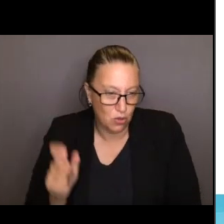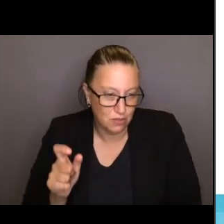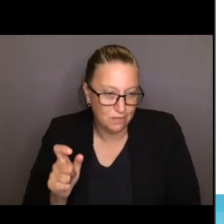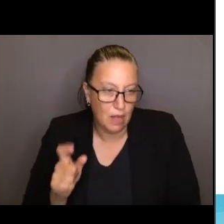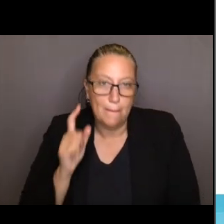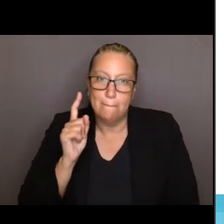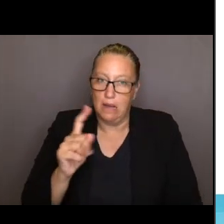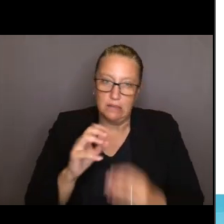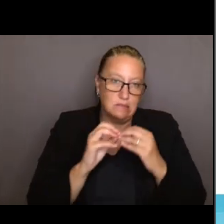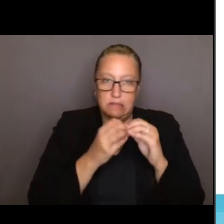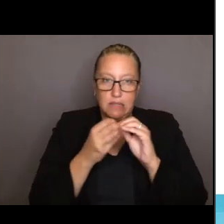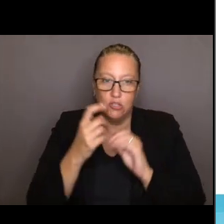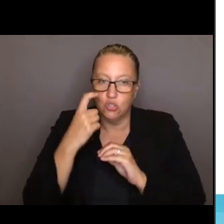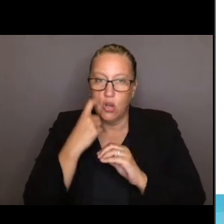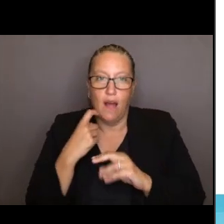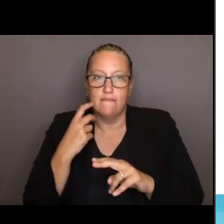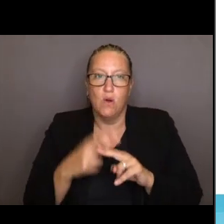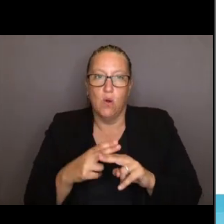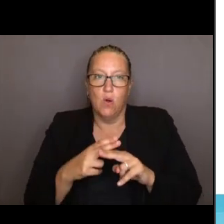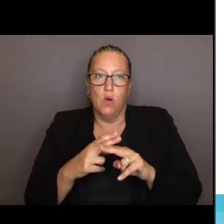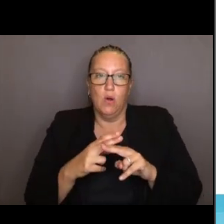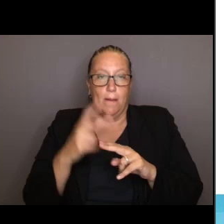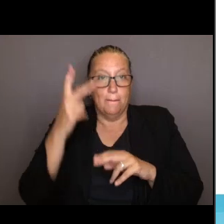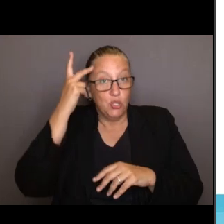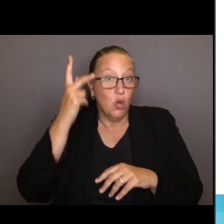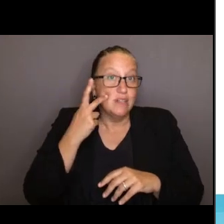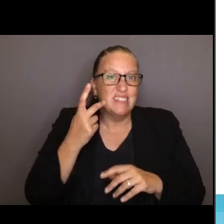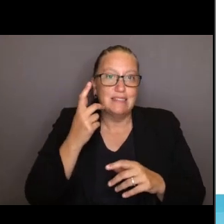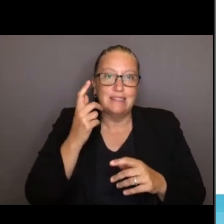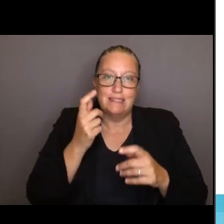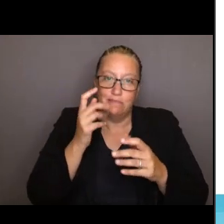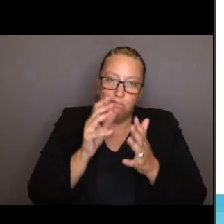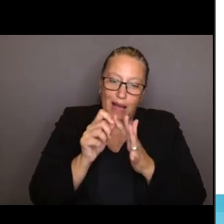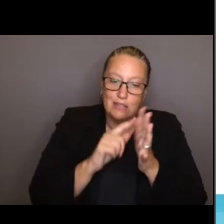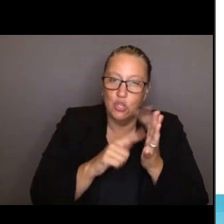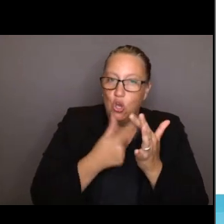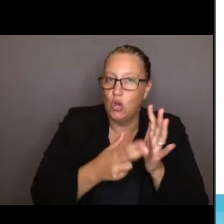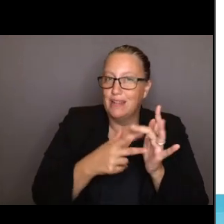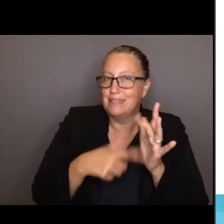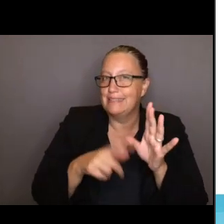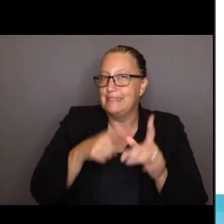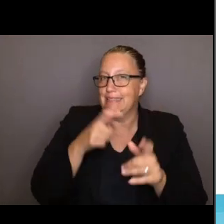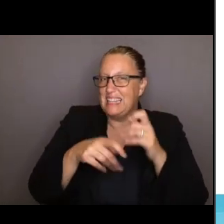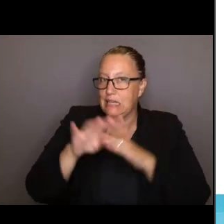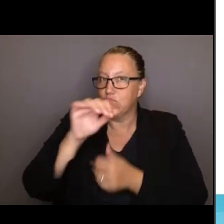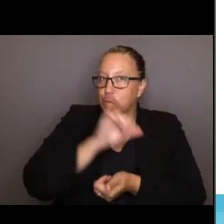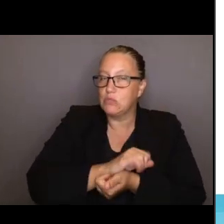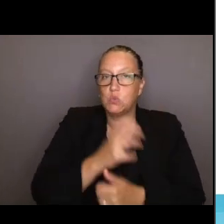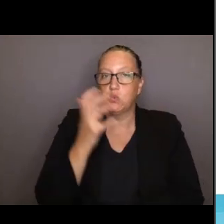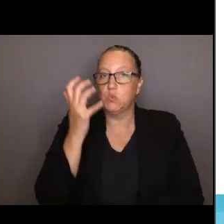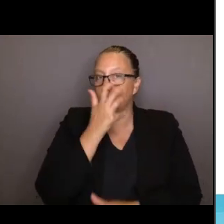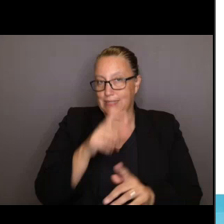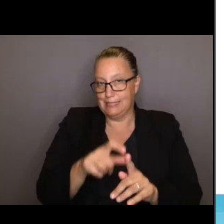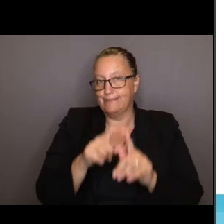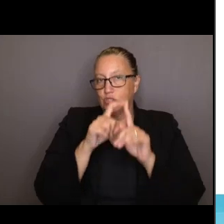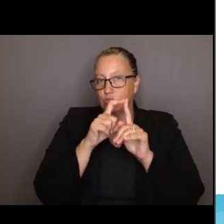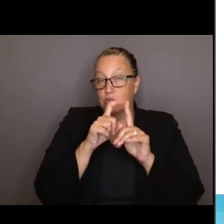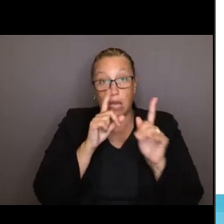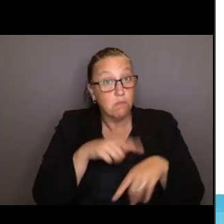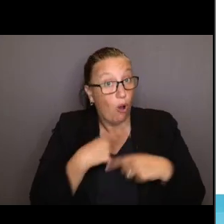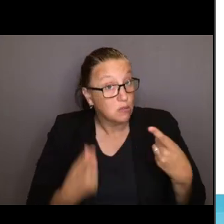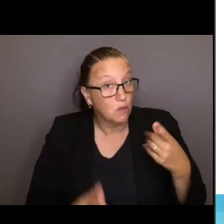of trying to get paternity testing in prisons can be a bit difficult, not impossible, but that's also